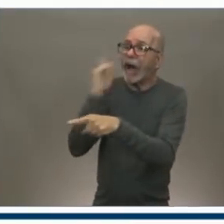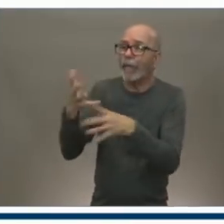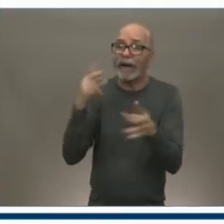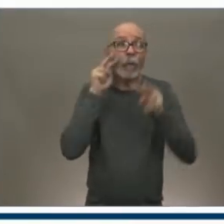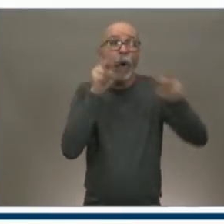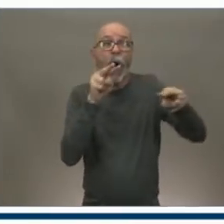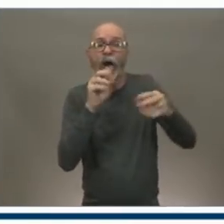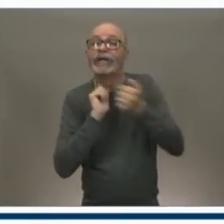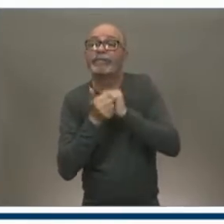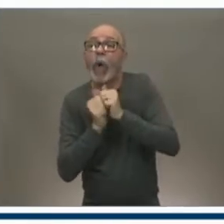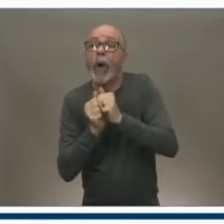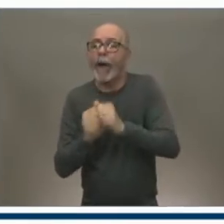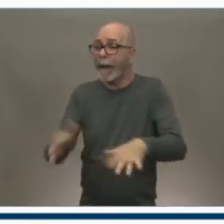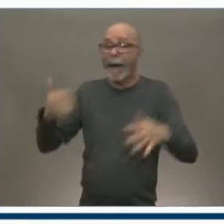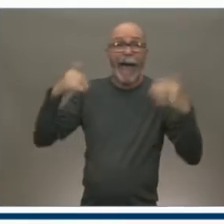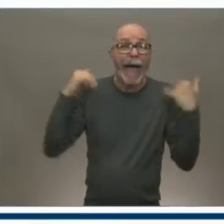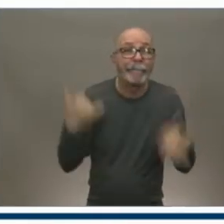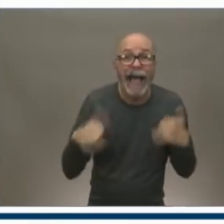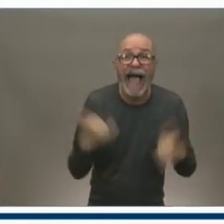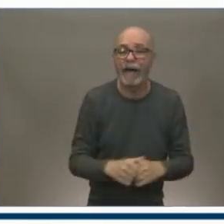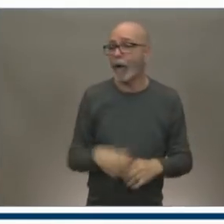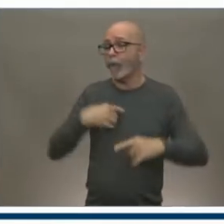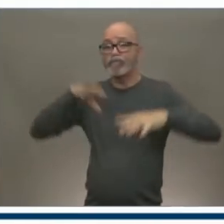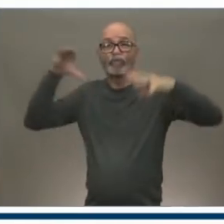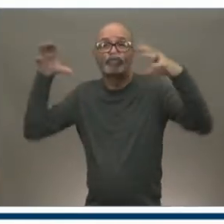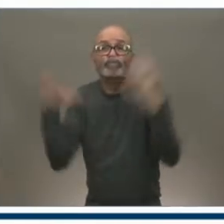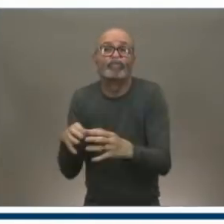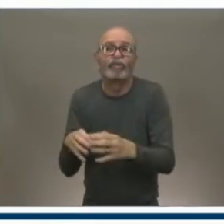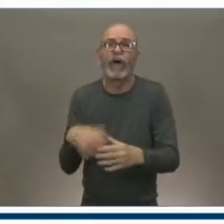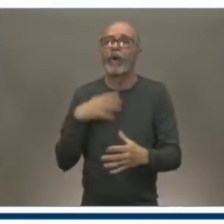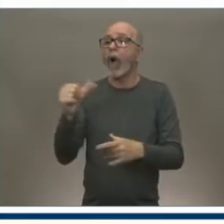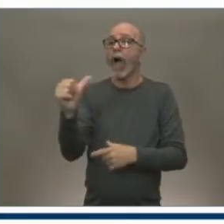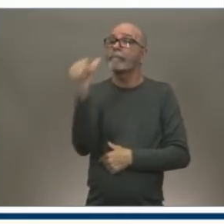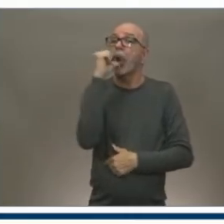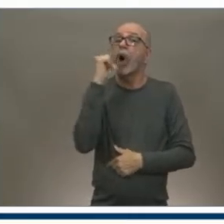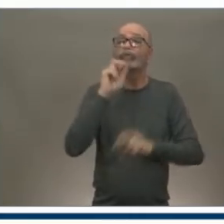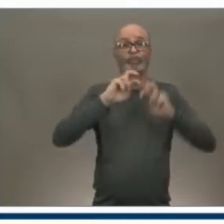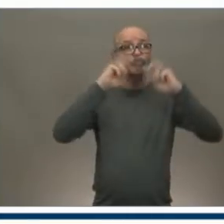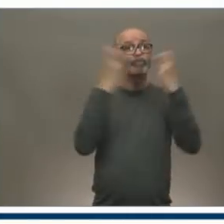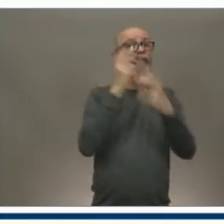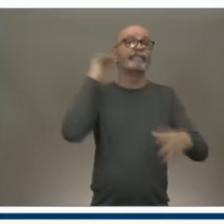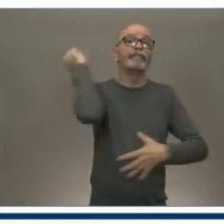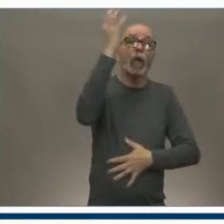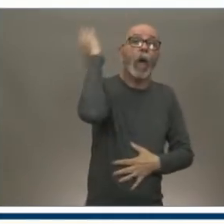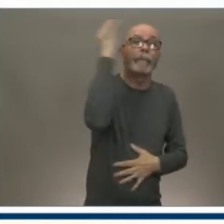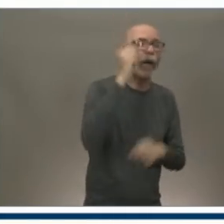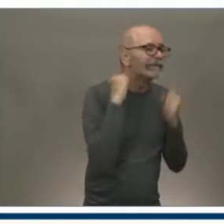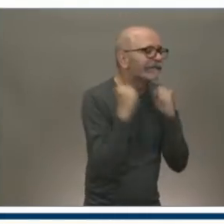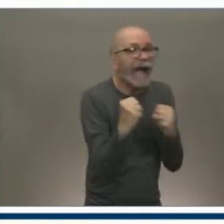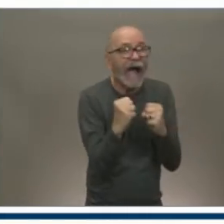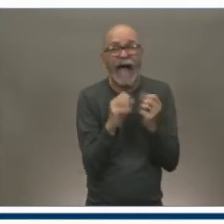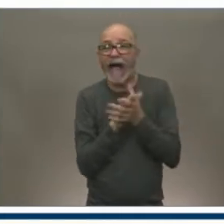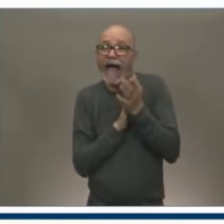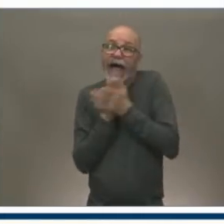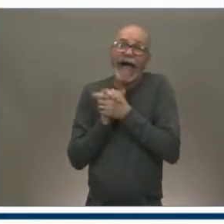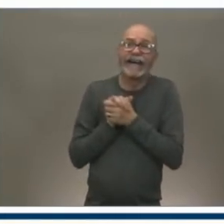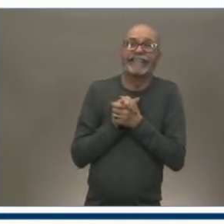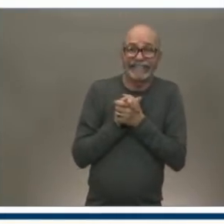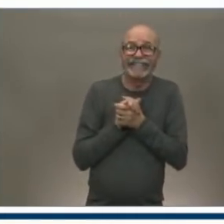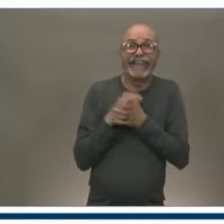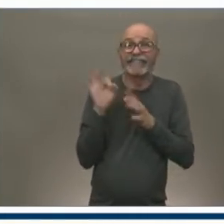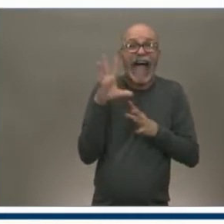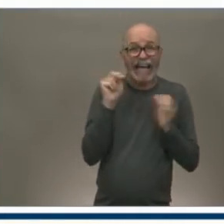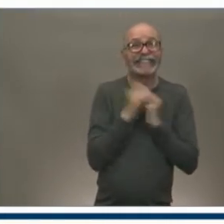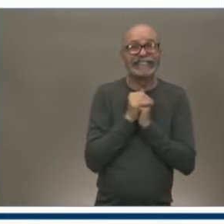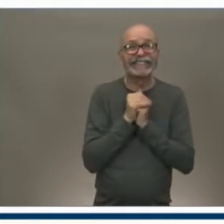clubs, and lots want to go to a bar to watch the Super Bowl. But each of these activities, while they may be fun, could be breeding grounds